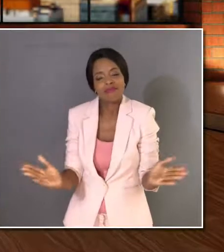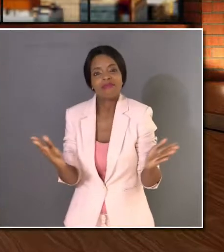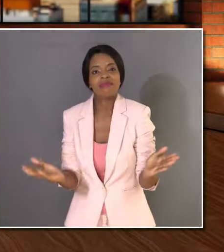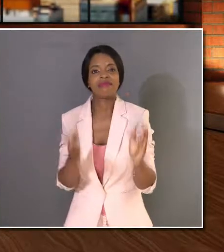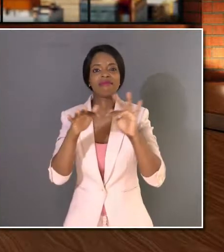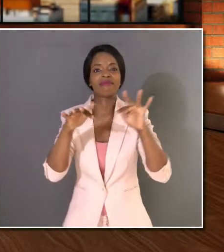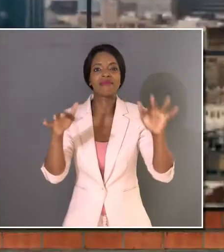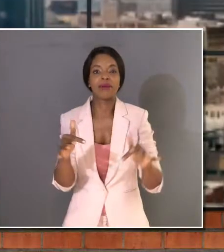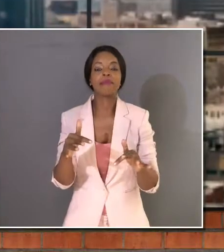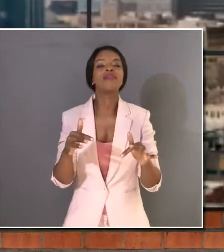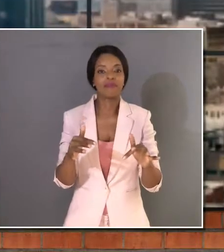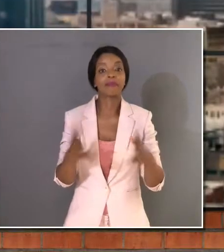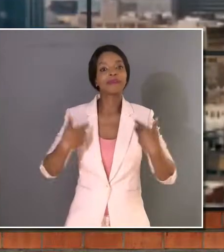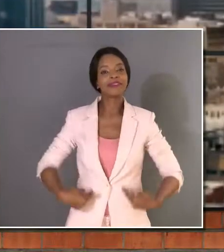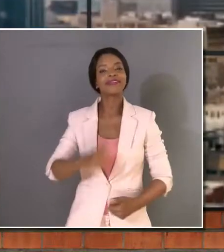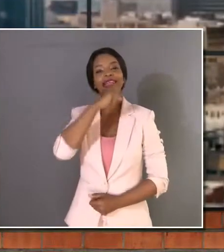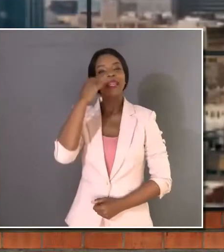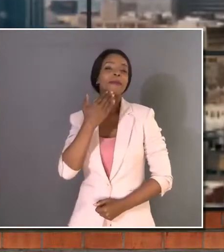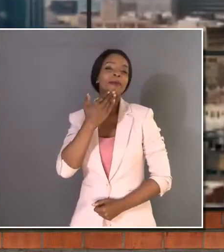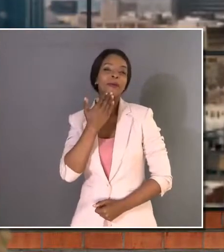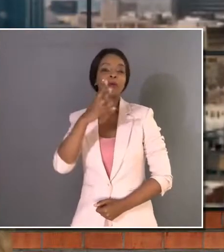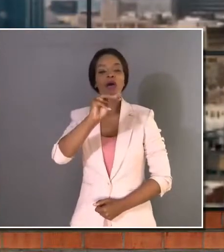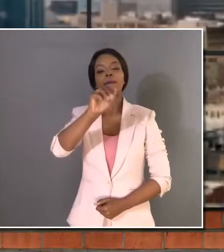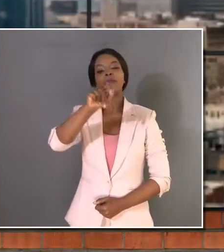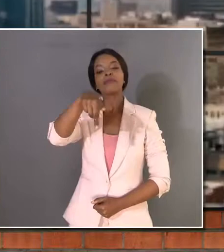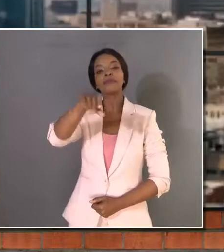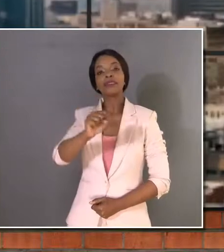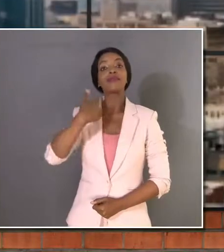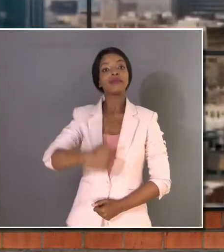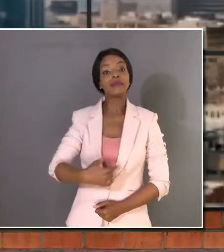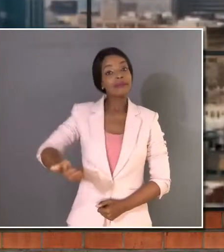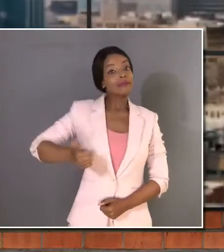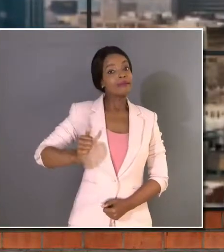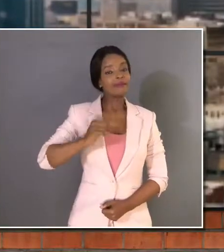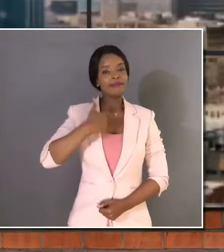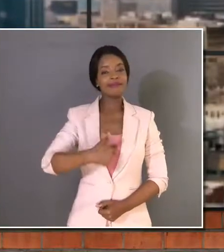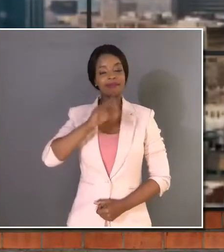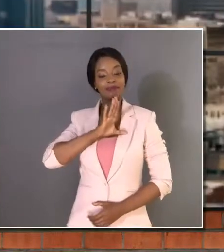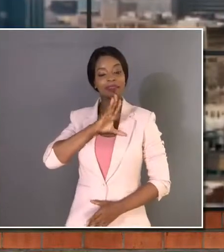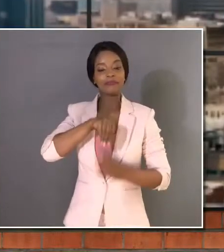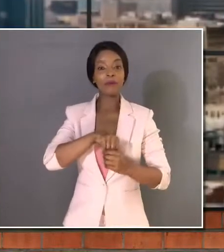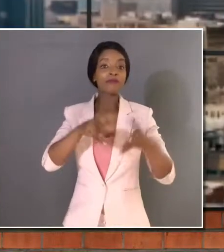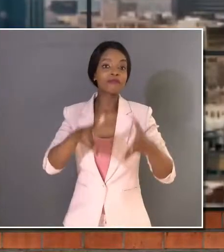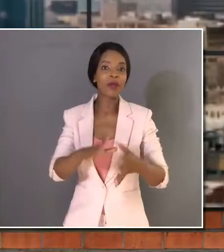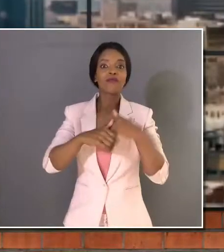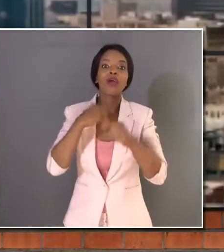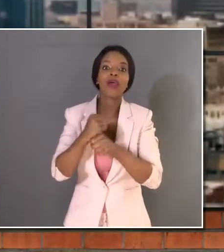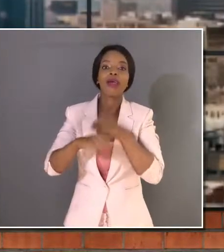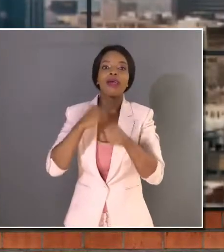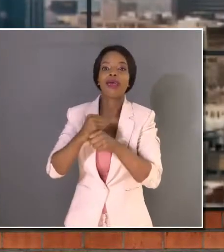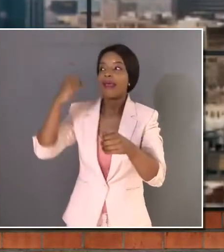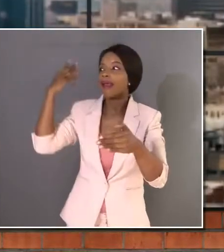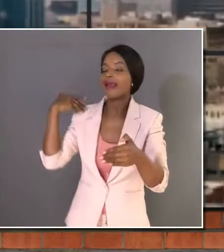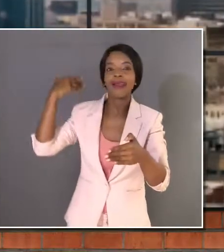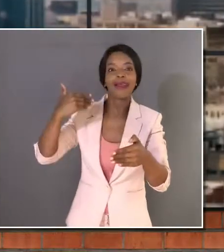can think possible. My name is Maps Mapunyane, and I'm so fortunate to have been a part of this for quite a number of years now and have been one